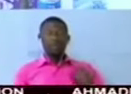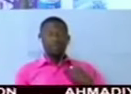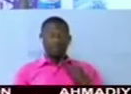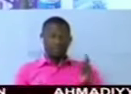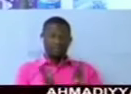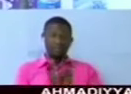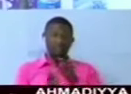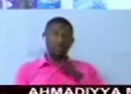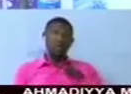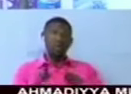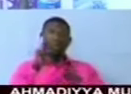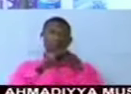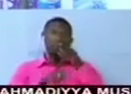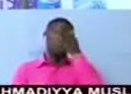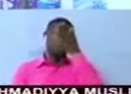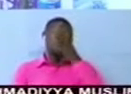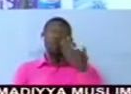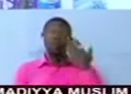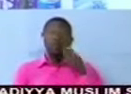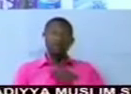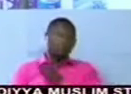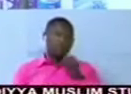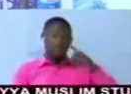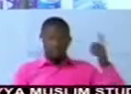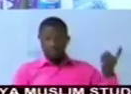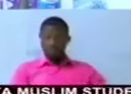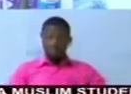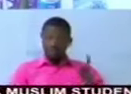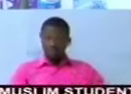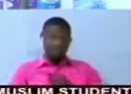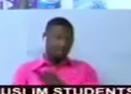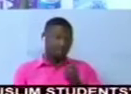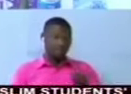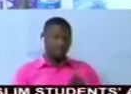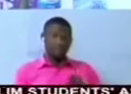there they, when the time they were beating them it was Jim Dramé